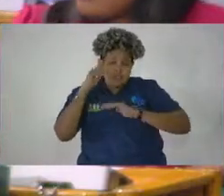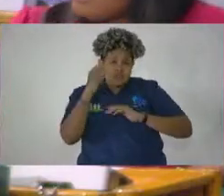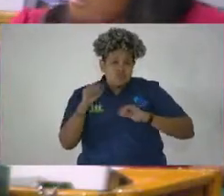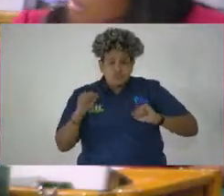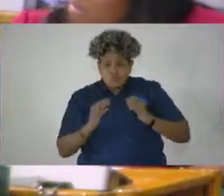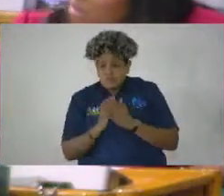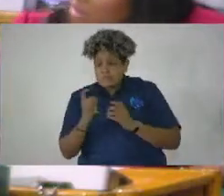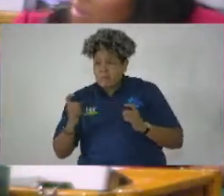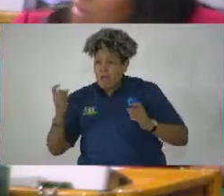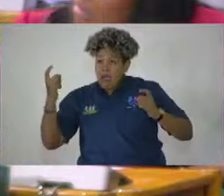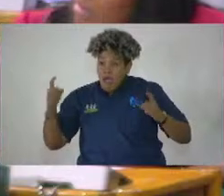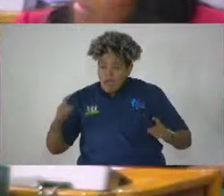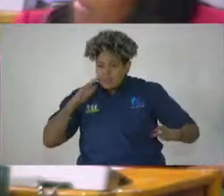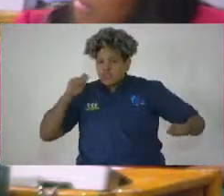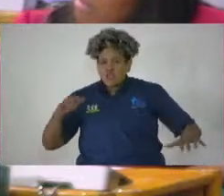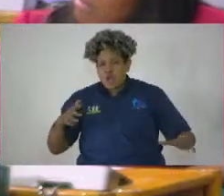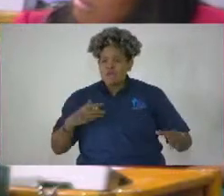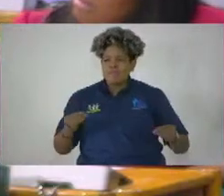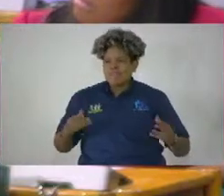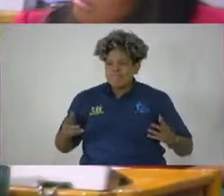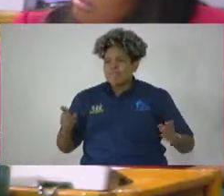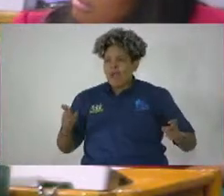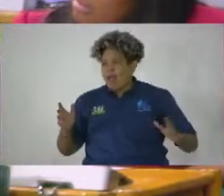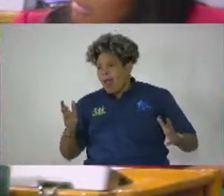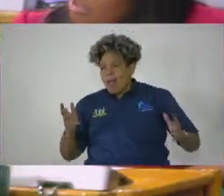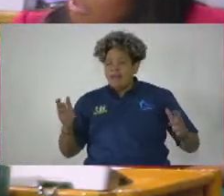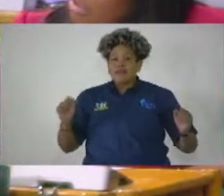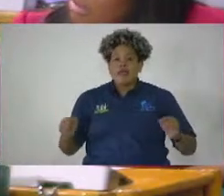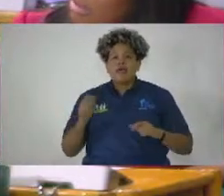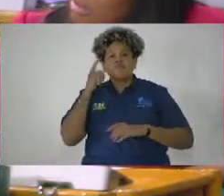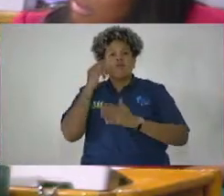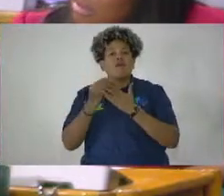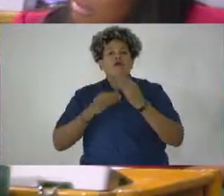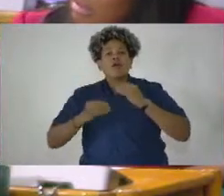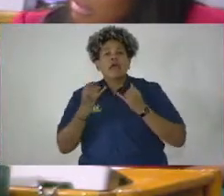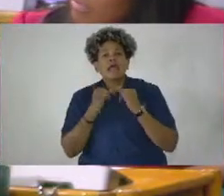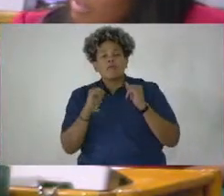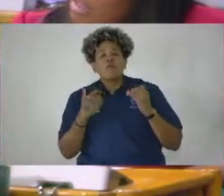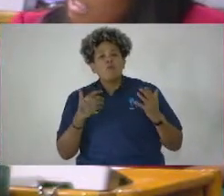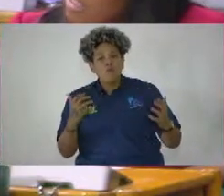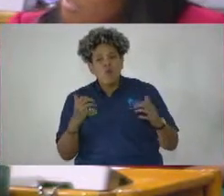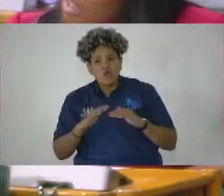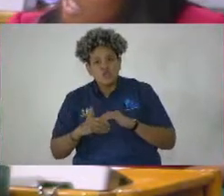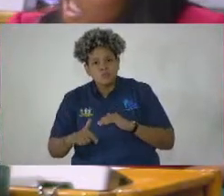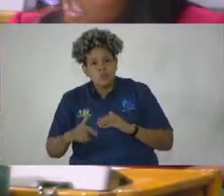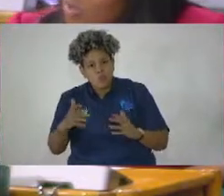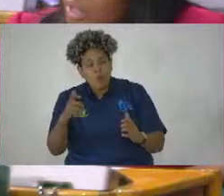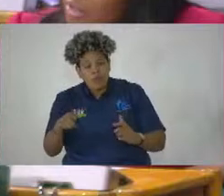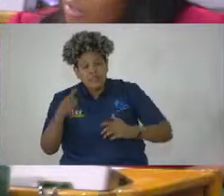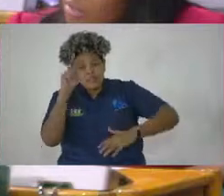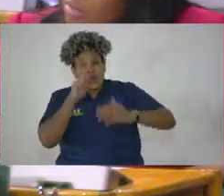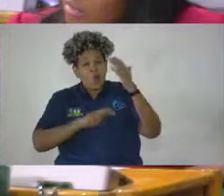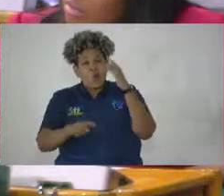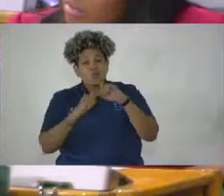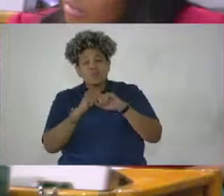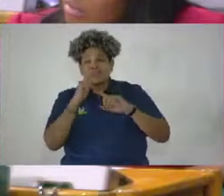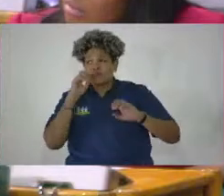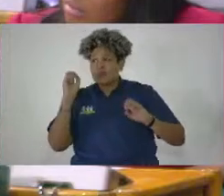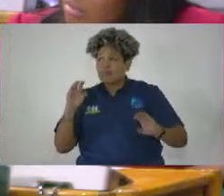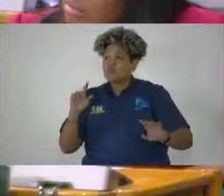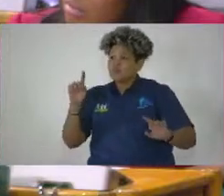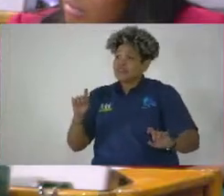the economic independence we seek. And this outlook, Mr. Speaker, has been put to the